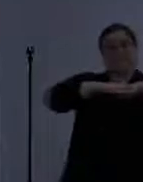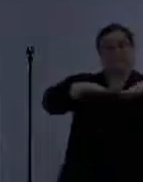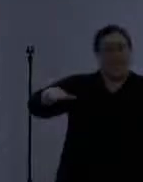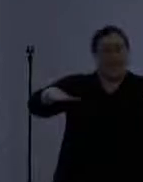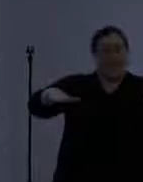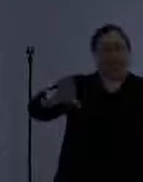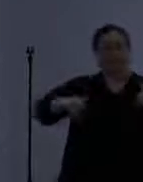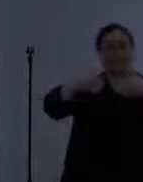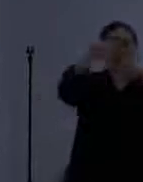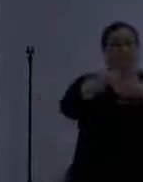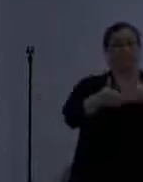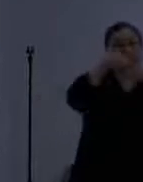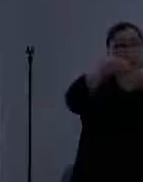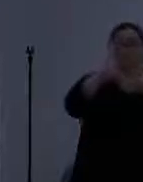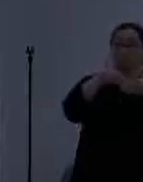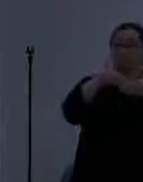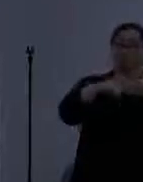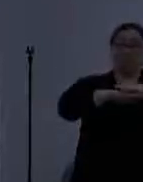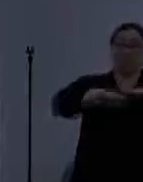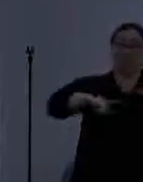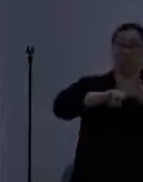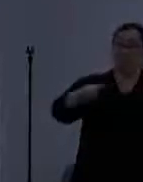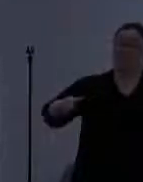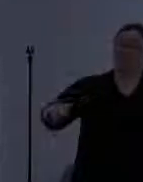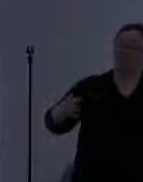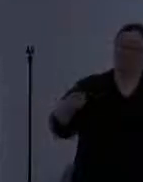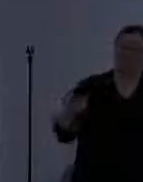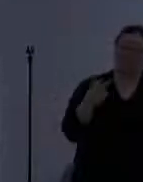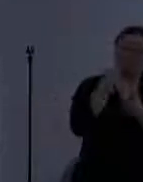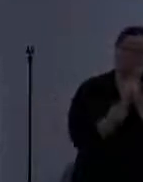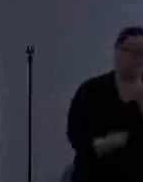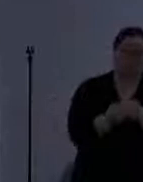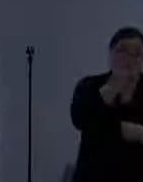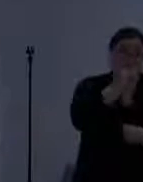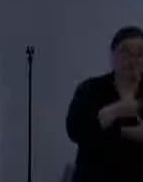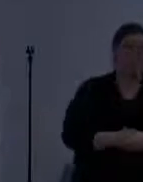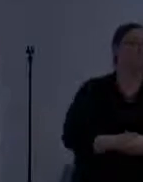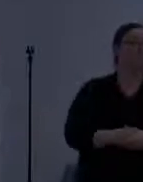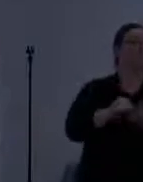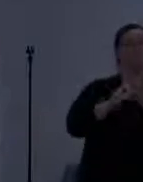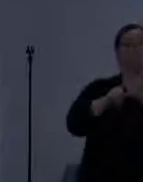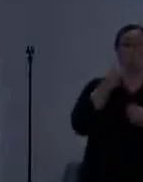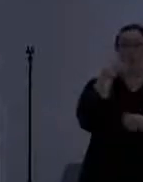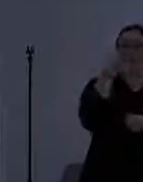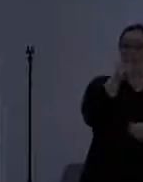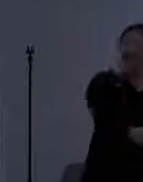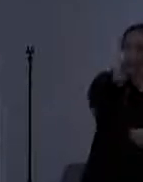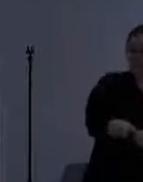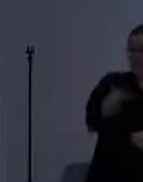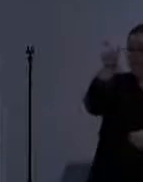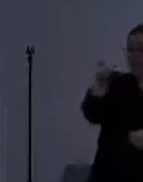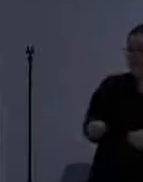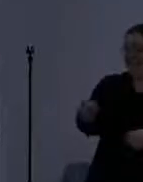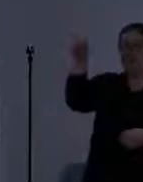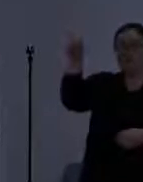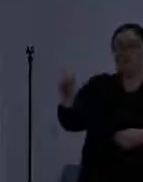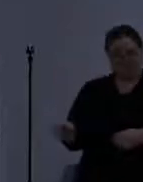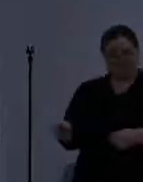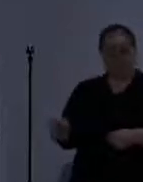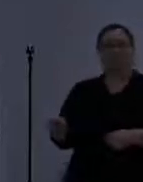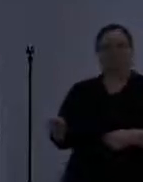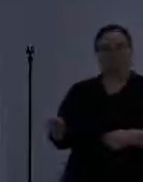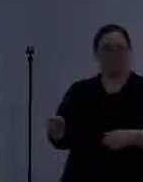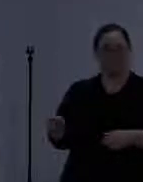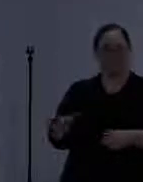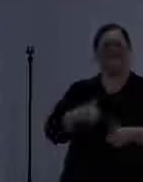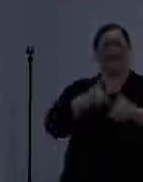well. But that's basically that framework of those 3 domains is what underpins